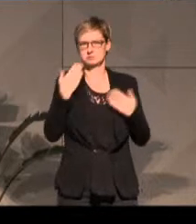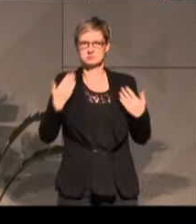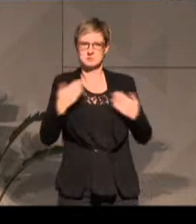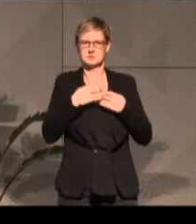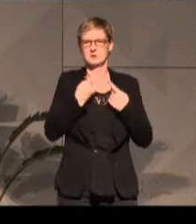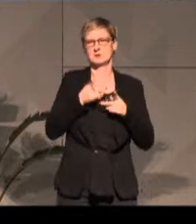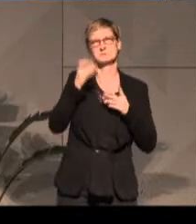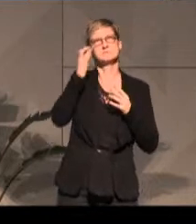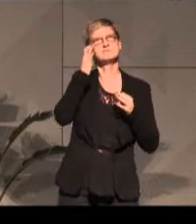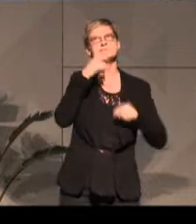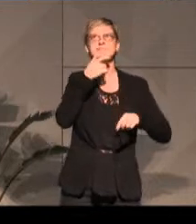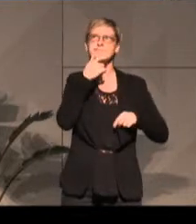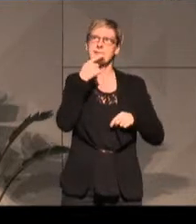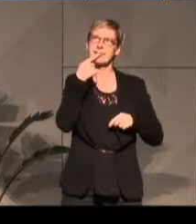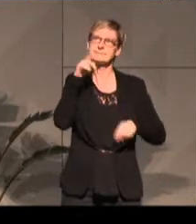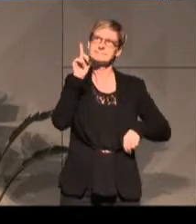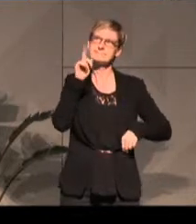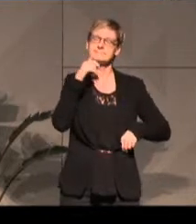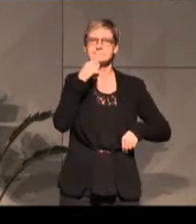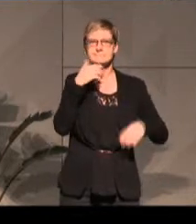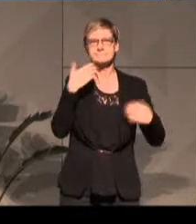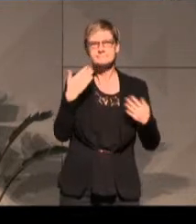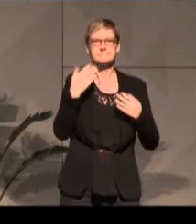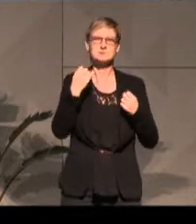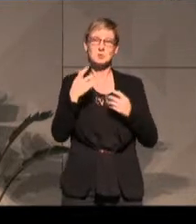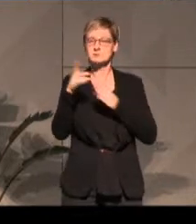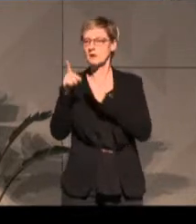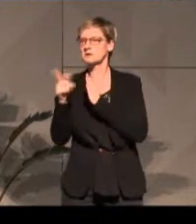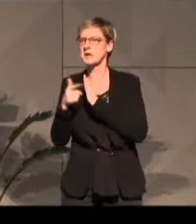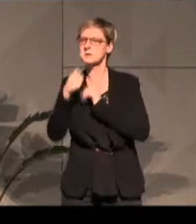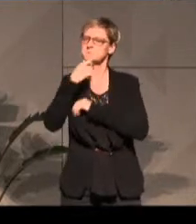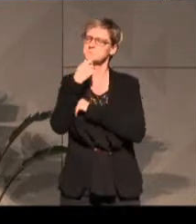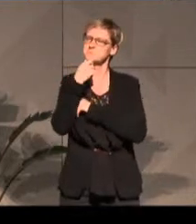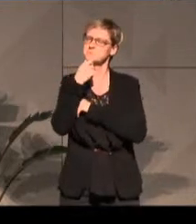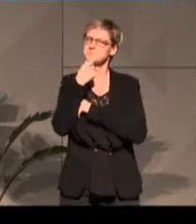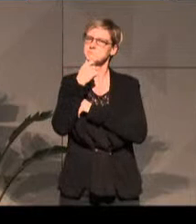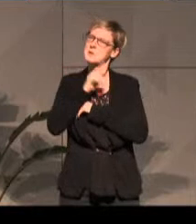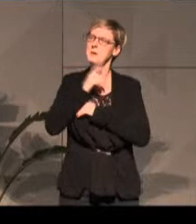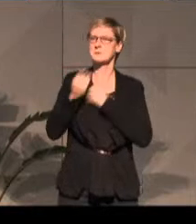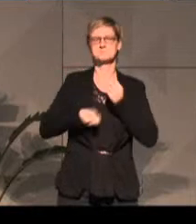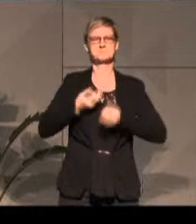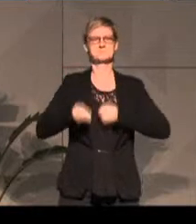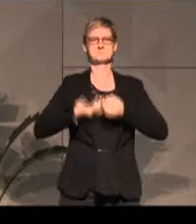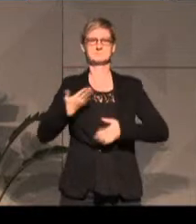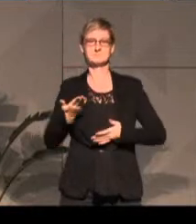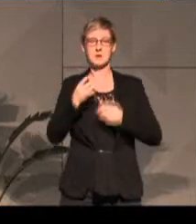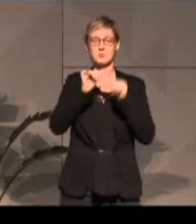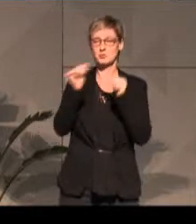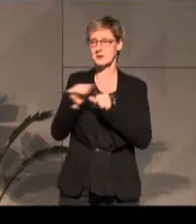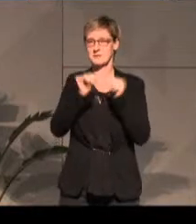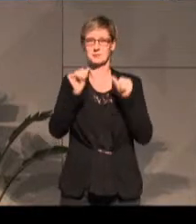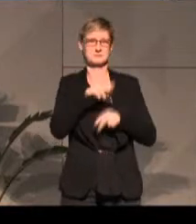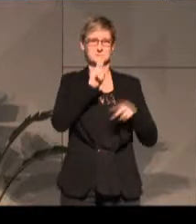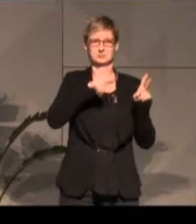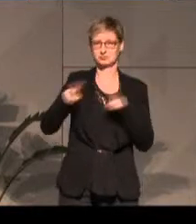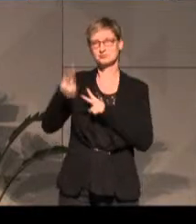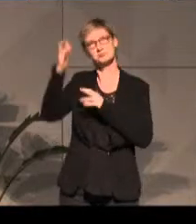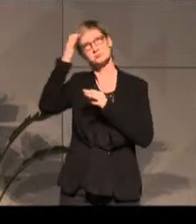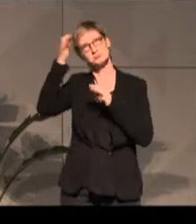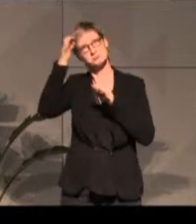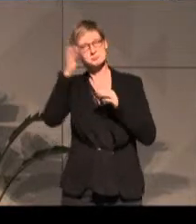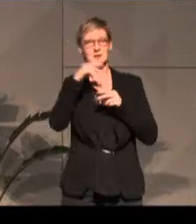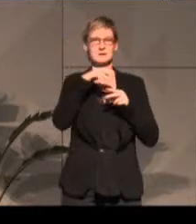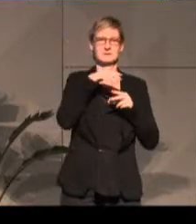about the processes. So this is basically guessing, because if you don't have data, you have to guess, and the model guesses